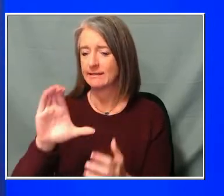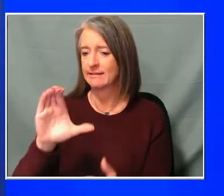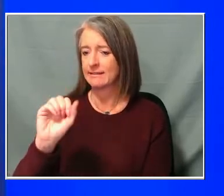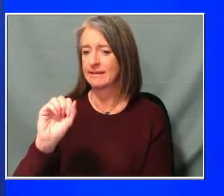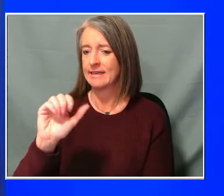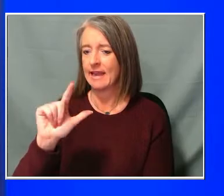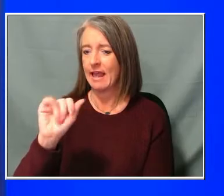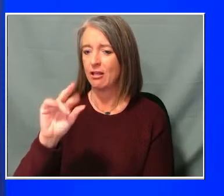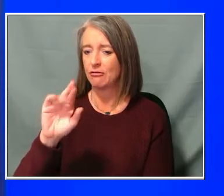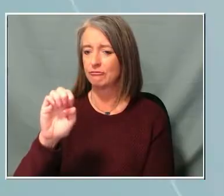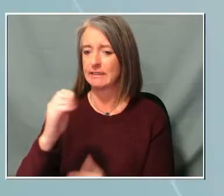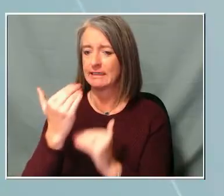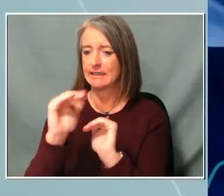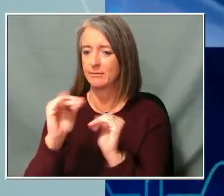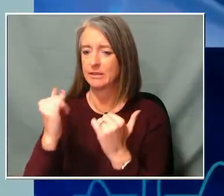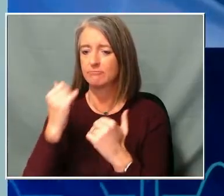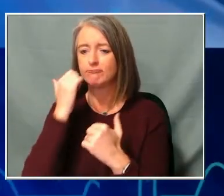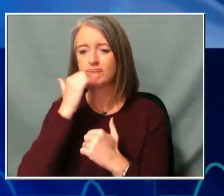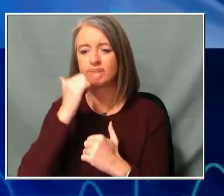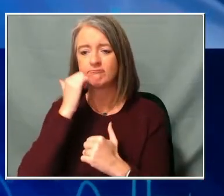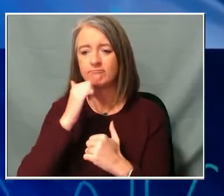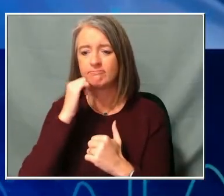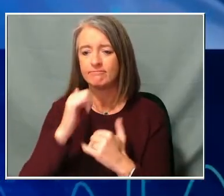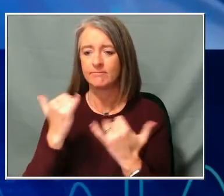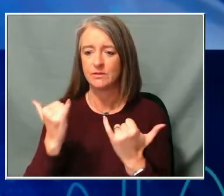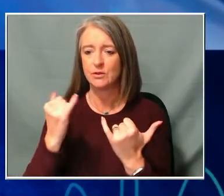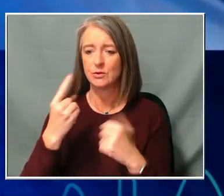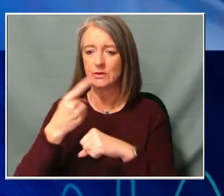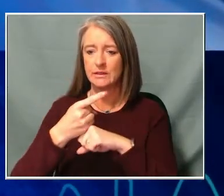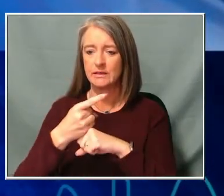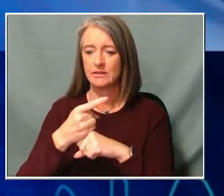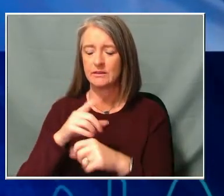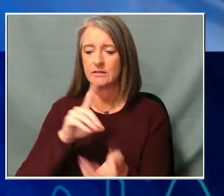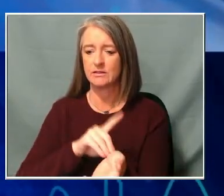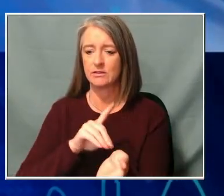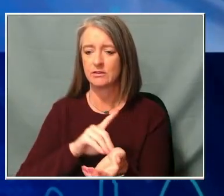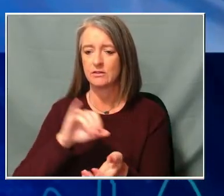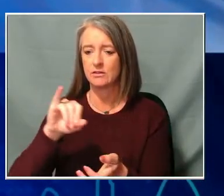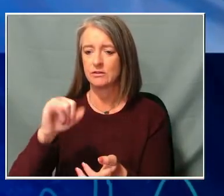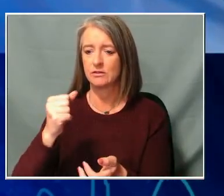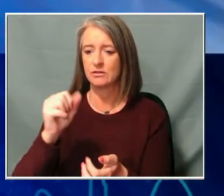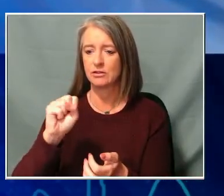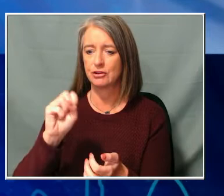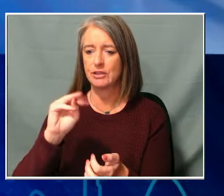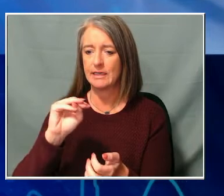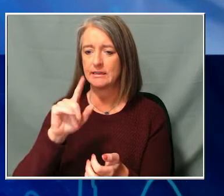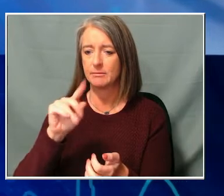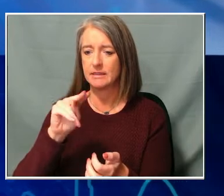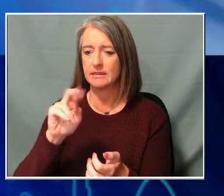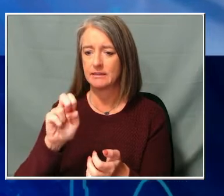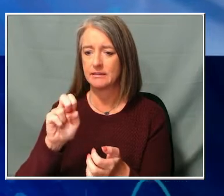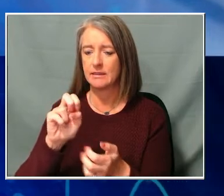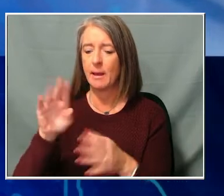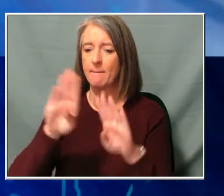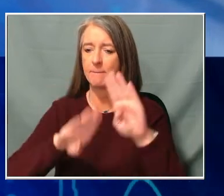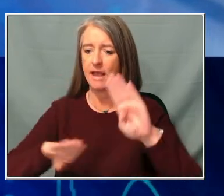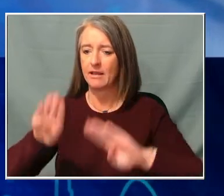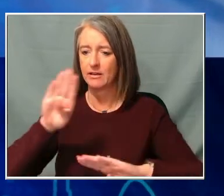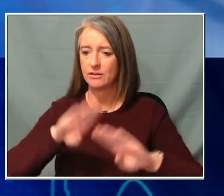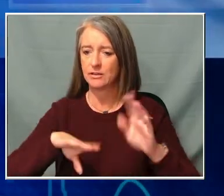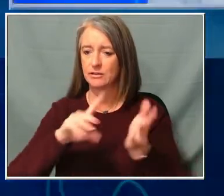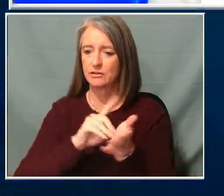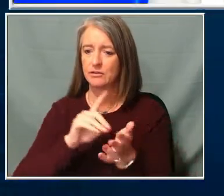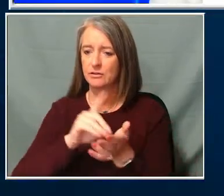start with our morning rounds. Today we are joined by Dr. Jasmine Camacho. She is a biologist and postdoctoral researcher with the